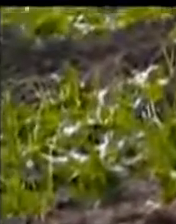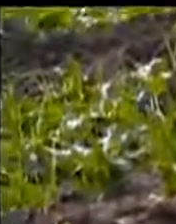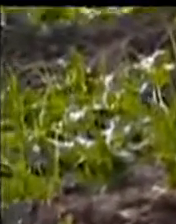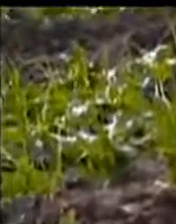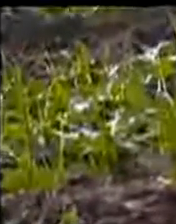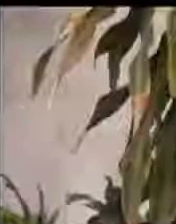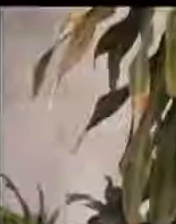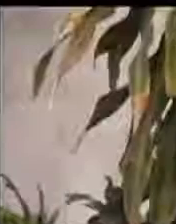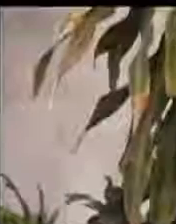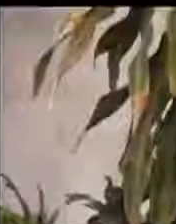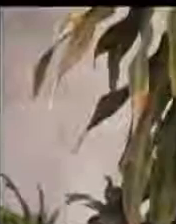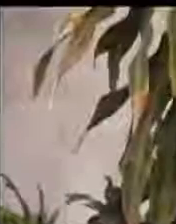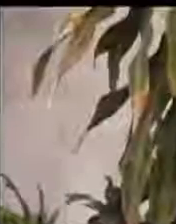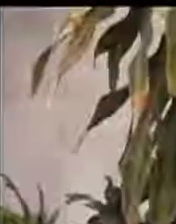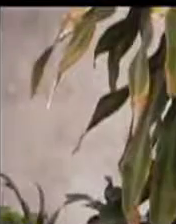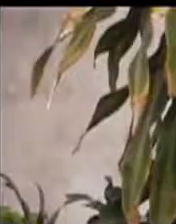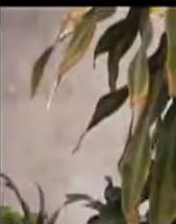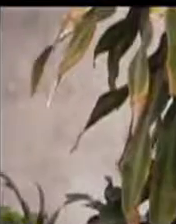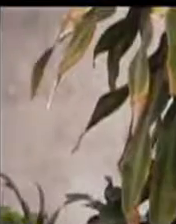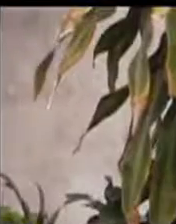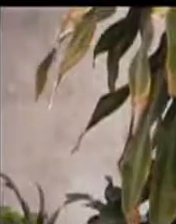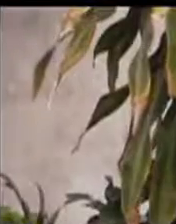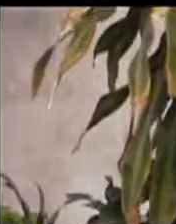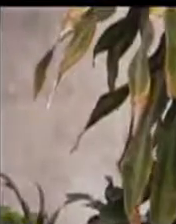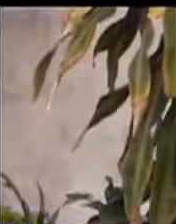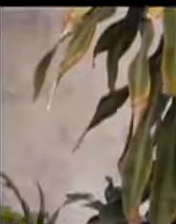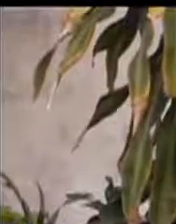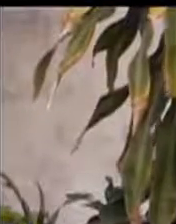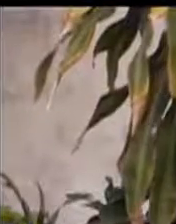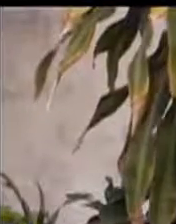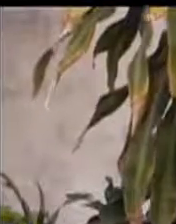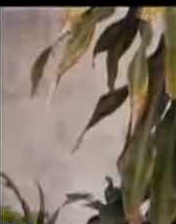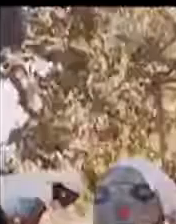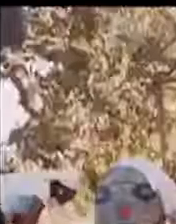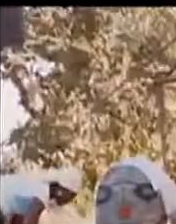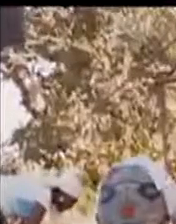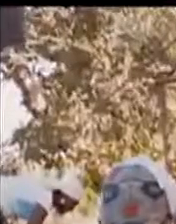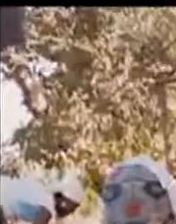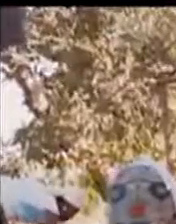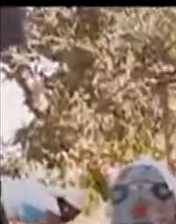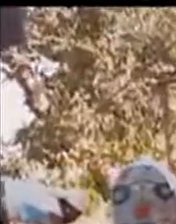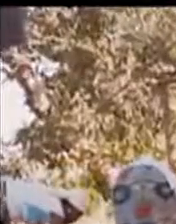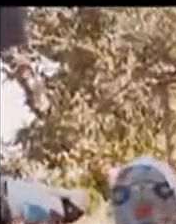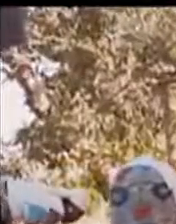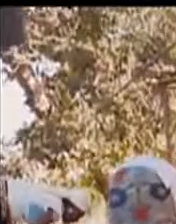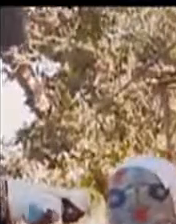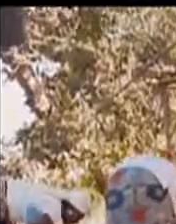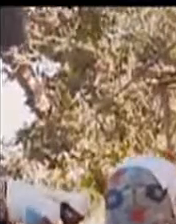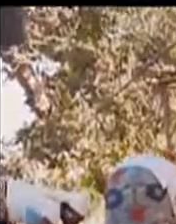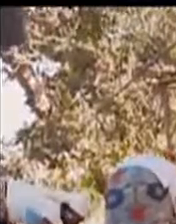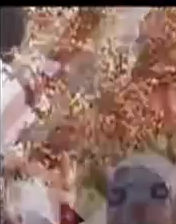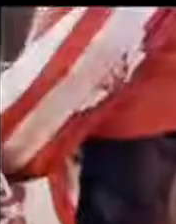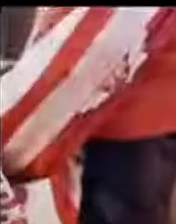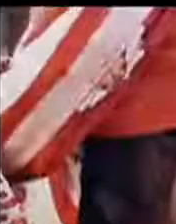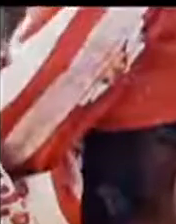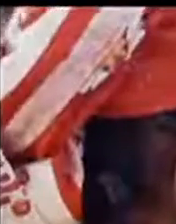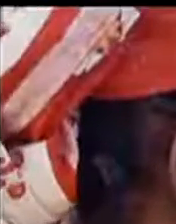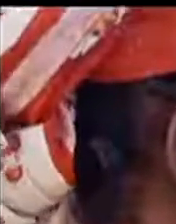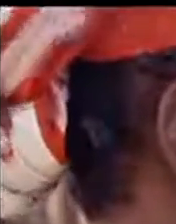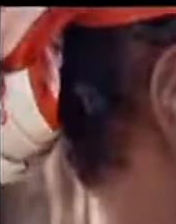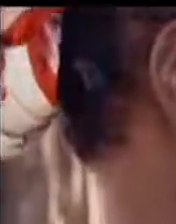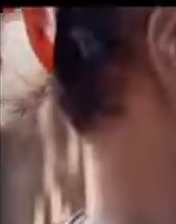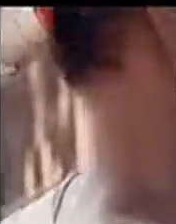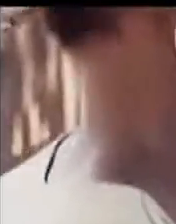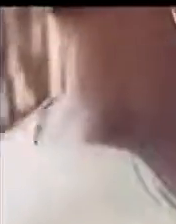process. They share their ideas with their neighbors and everyone gets excited. For us, that is key. Once communities own